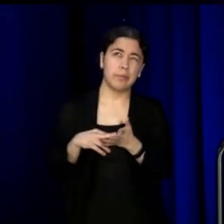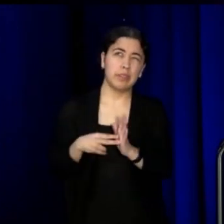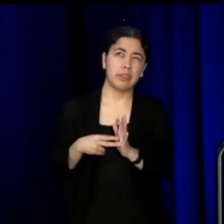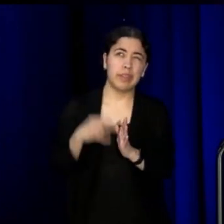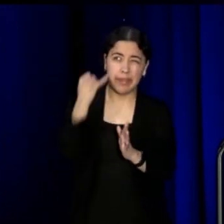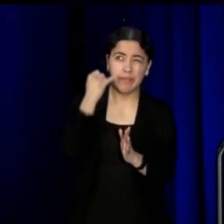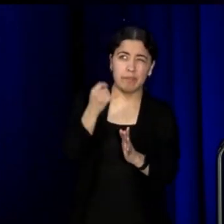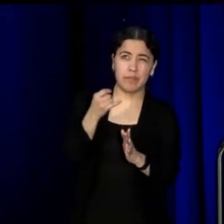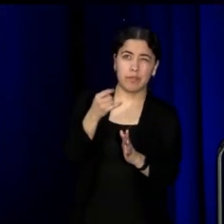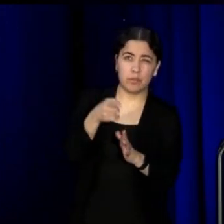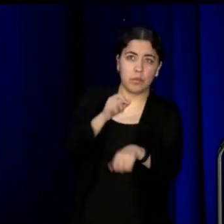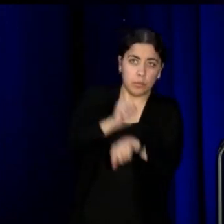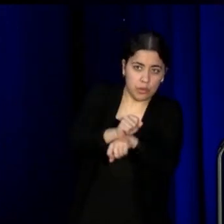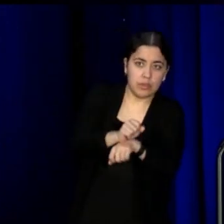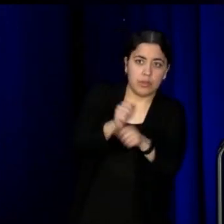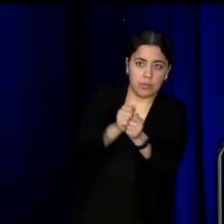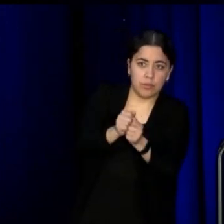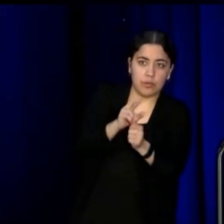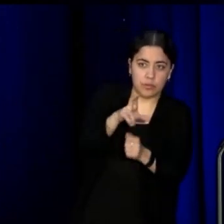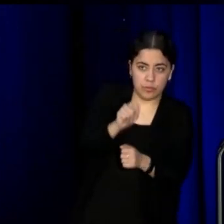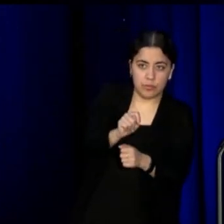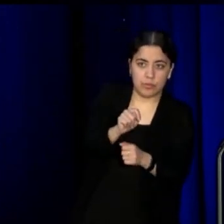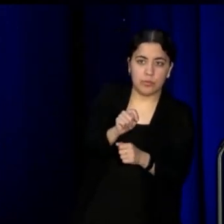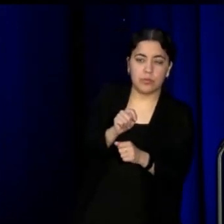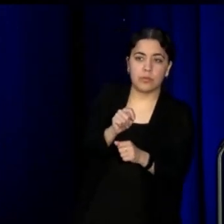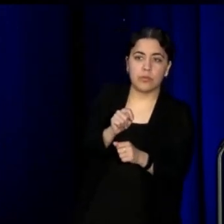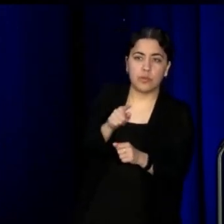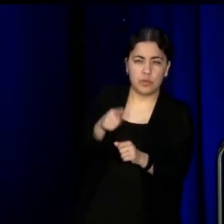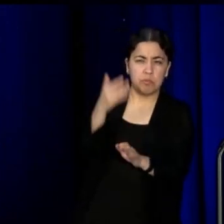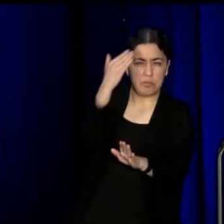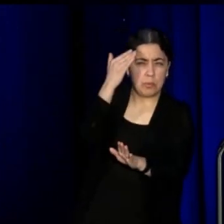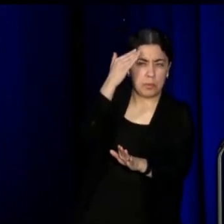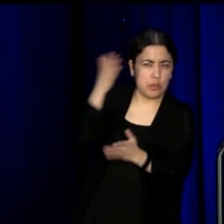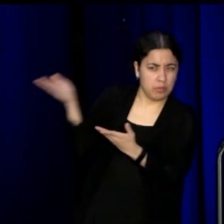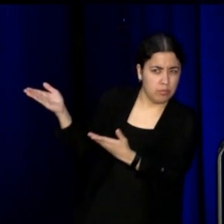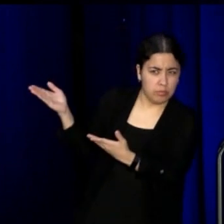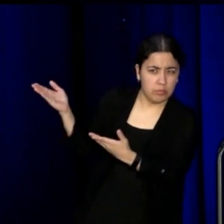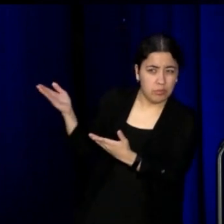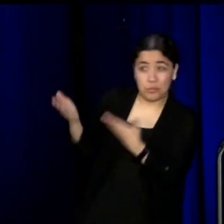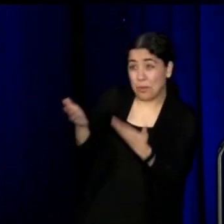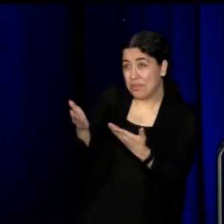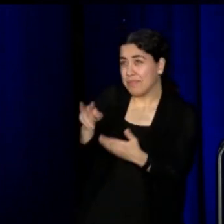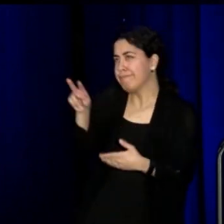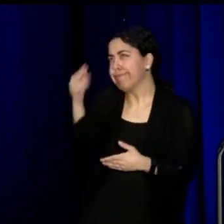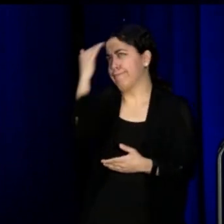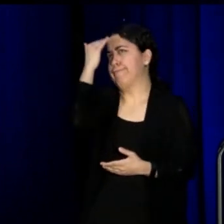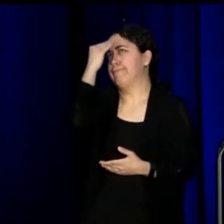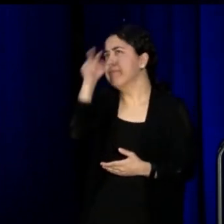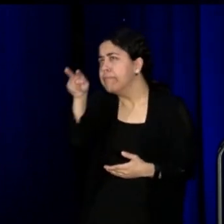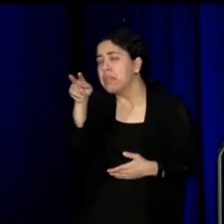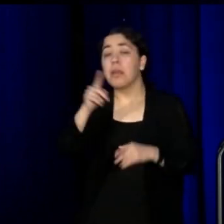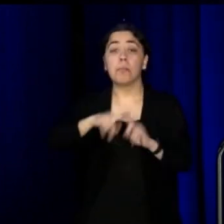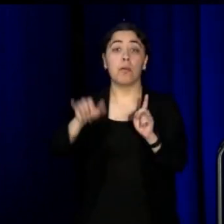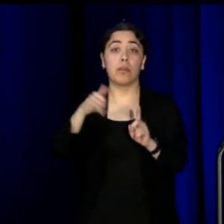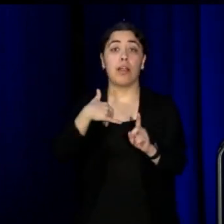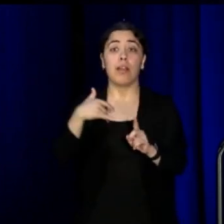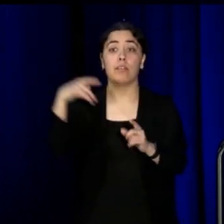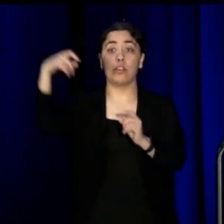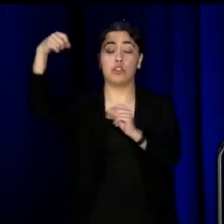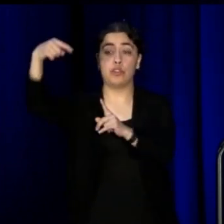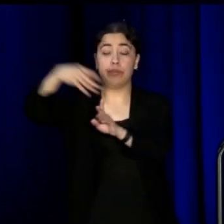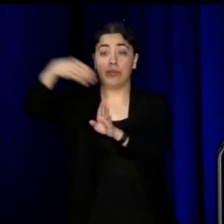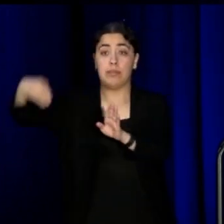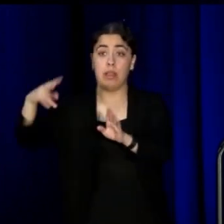If you're working on React, you're pretty familiar with this notation probably. But then we have a server-side code that can